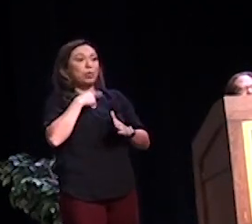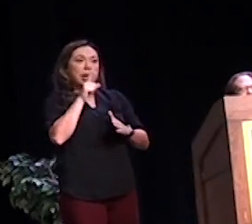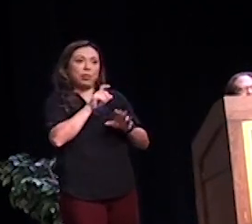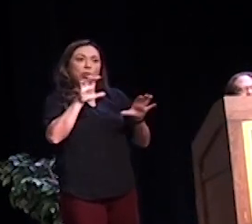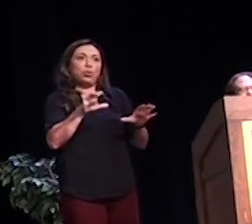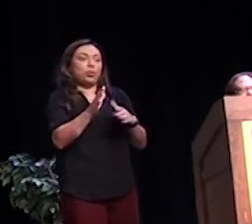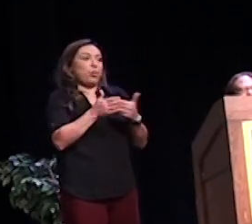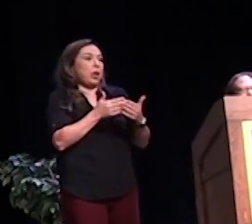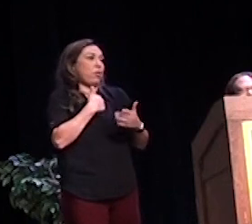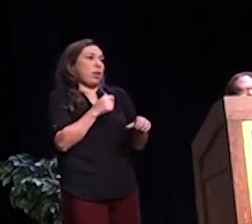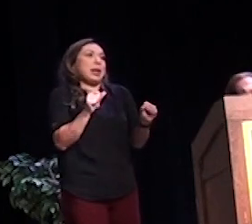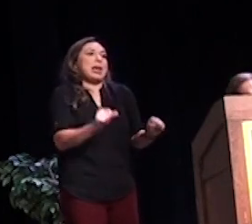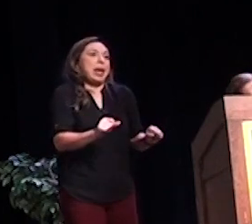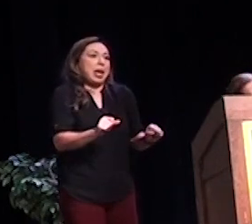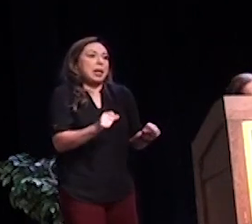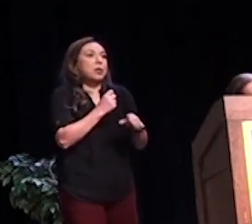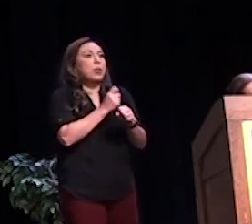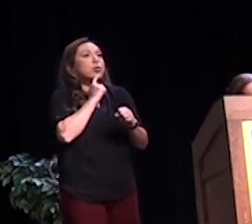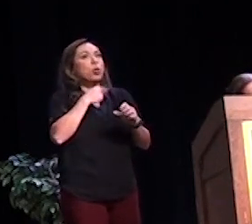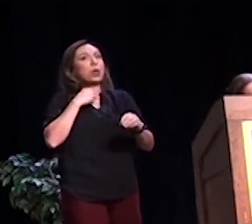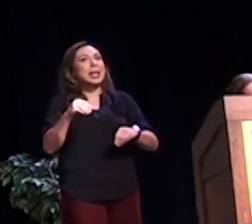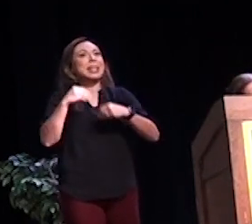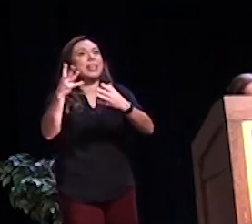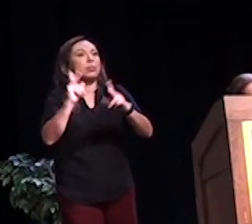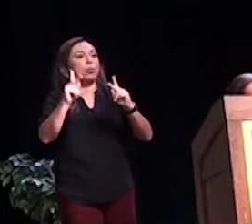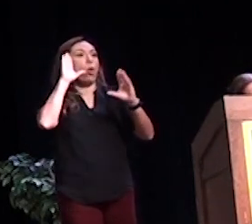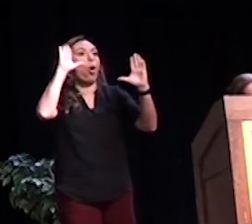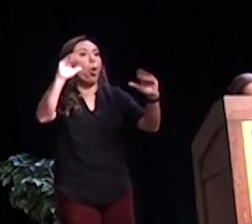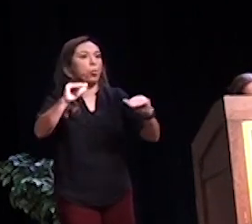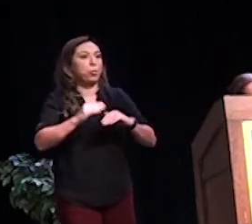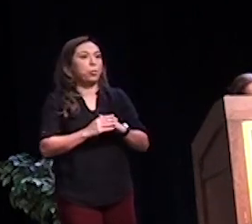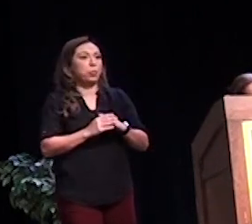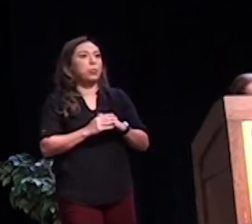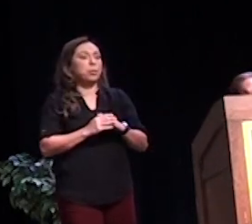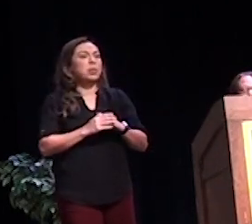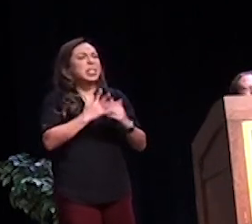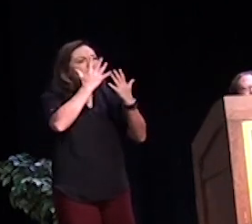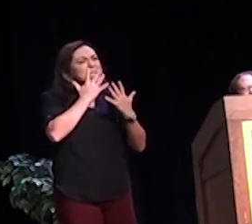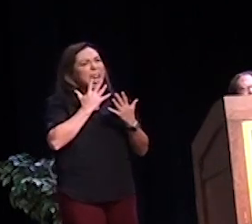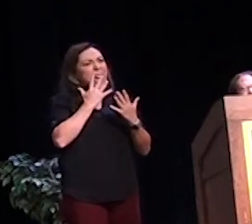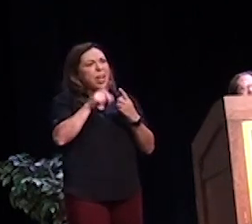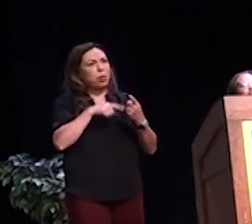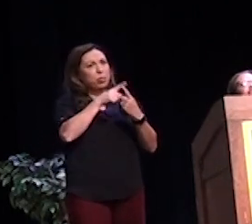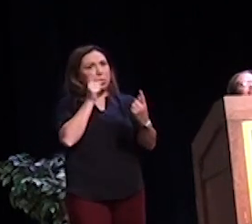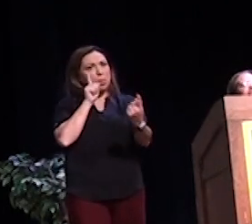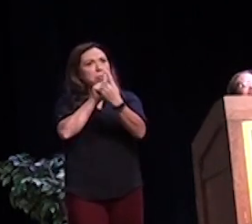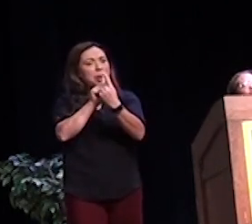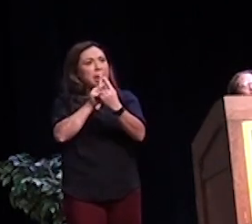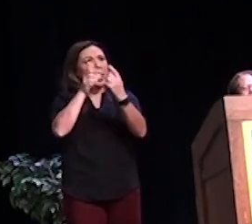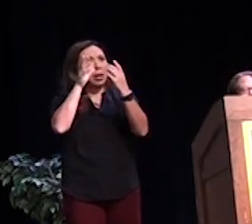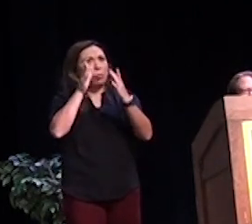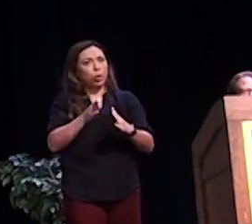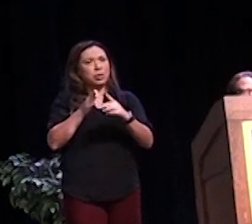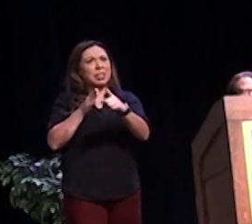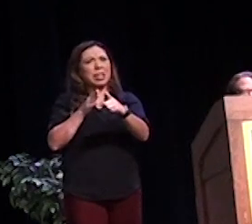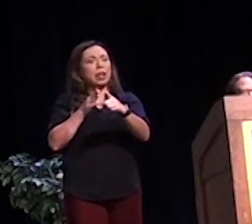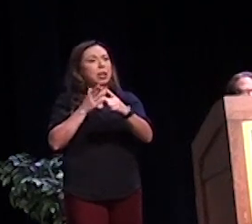hope. It is a very sad day when you come across people who have lost that